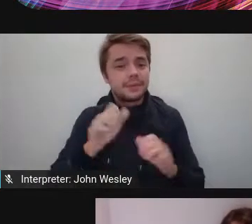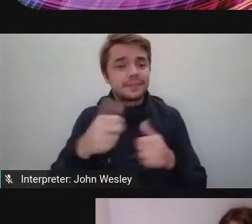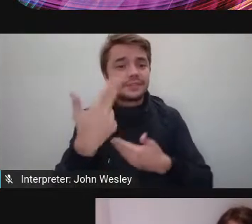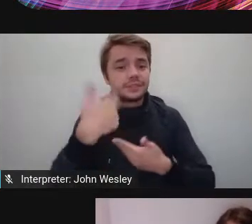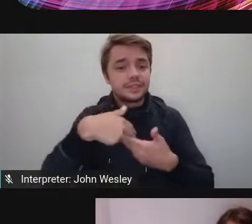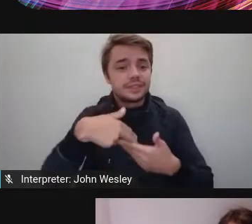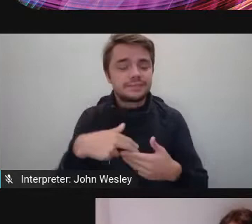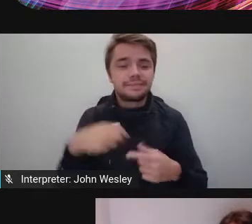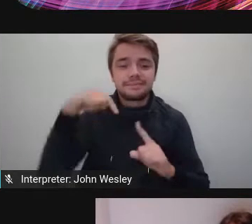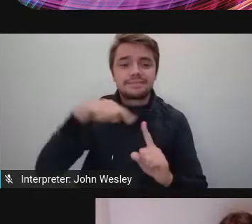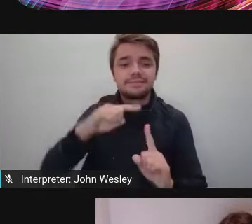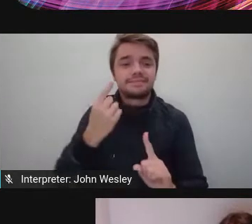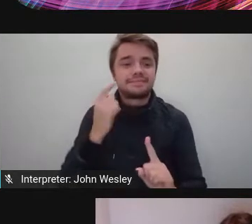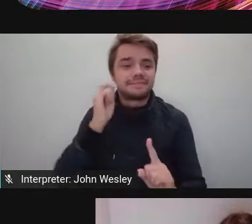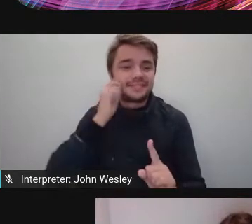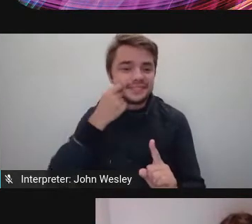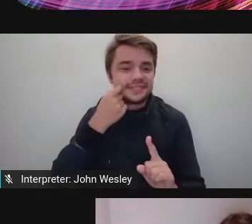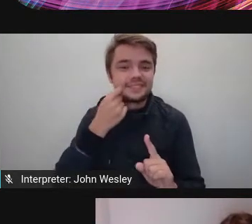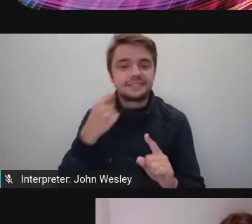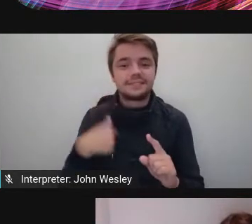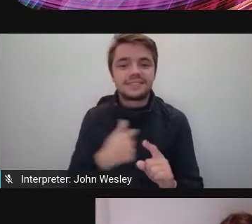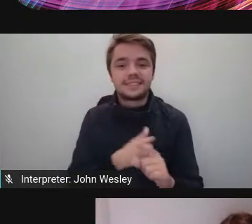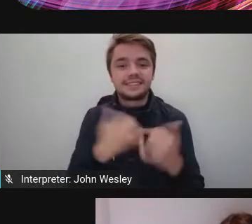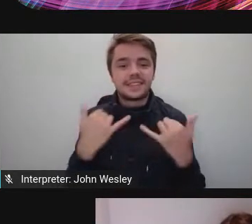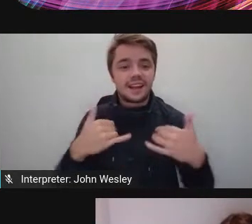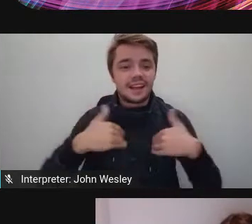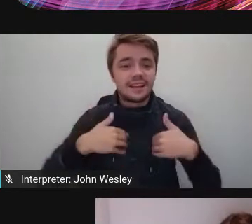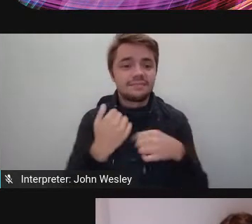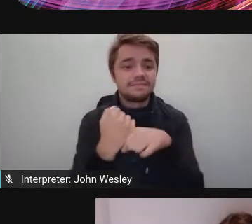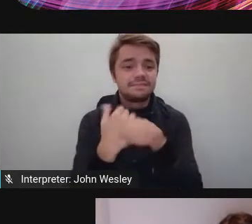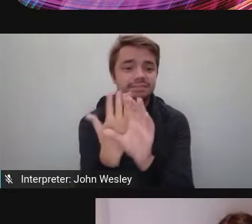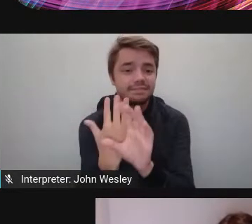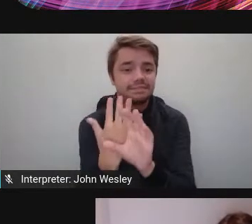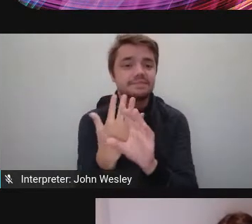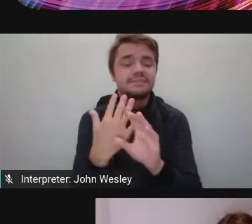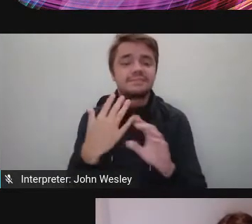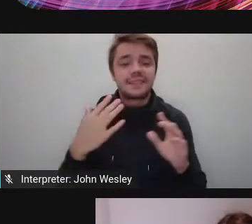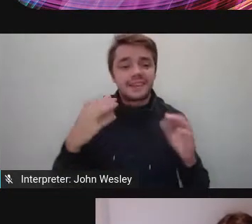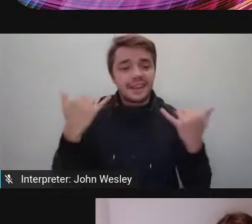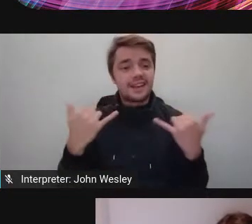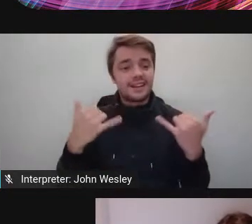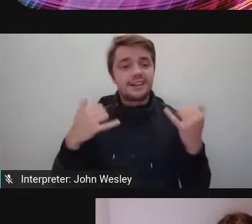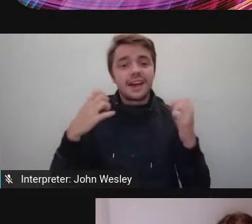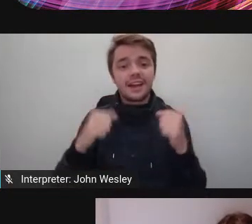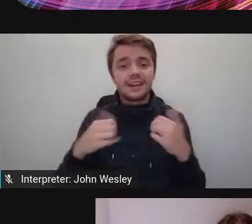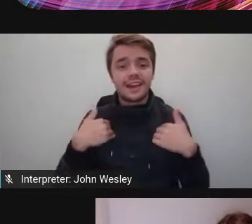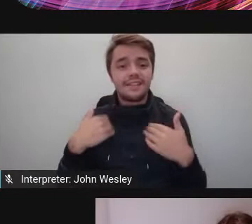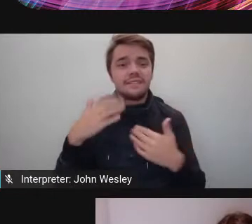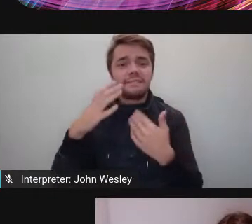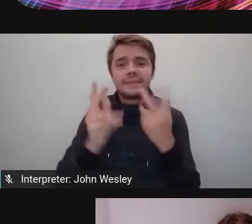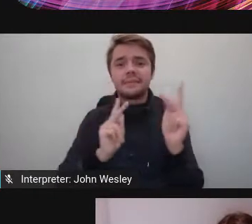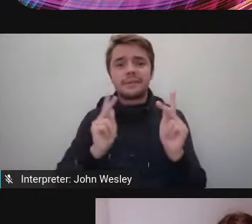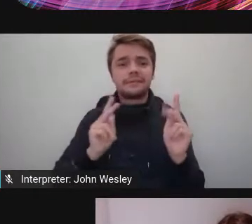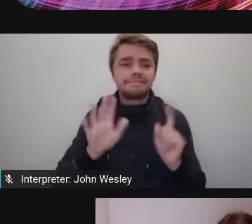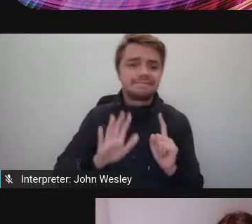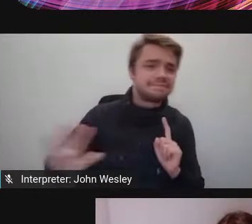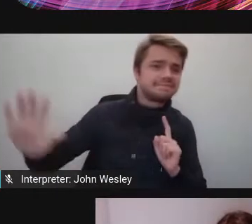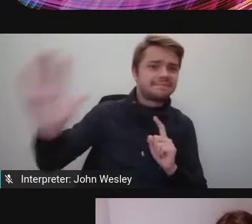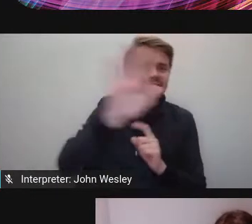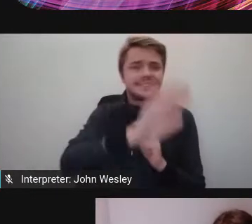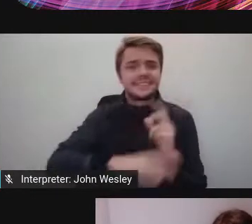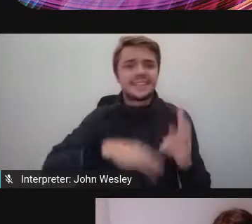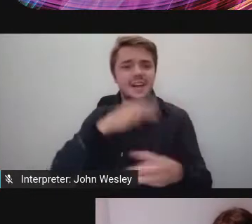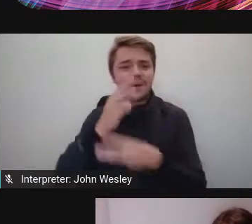about going virtual this year is having the ability to bring in people from all over that we